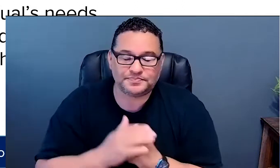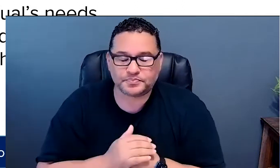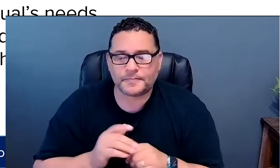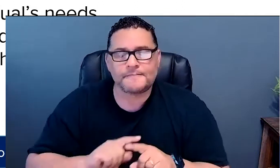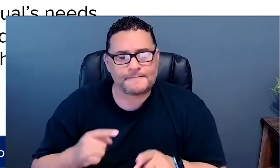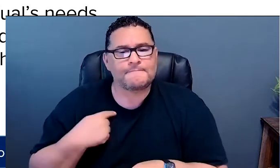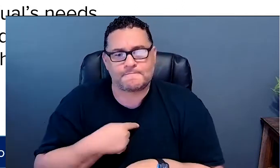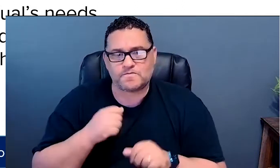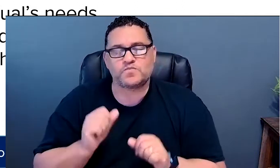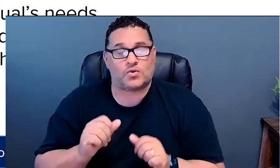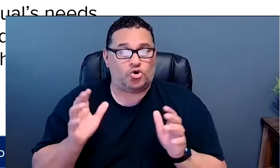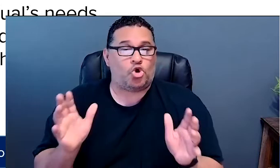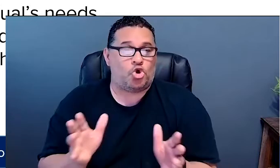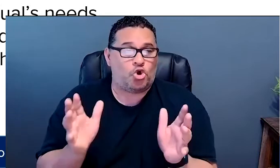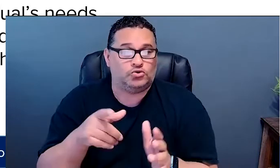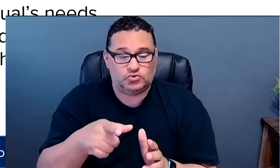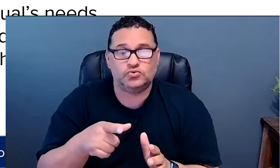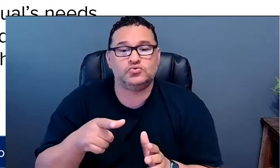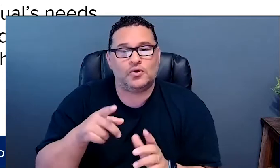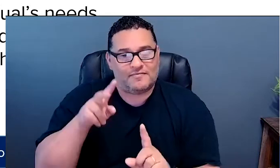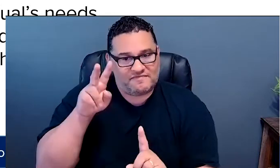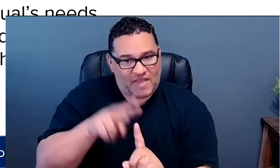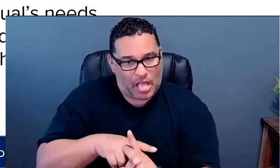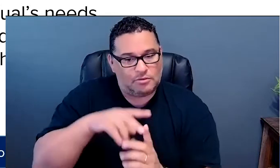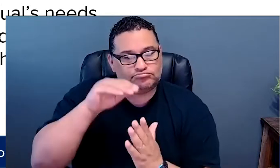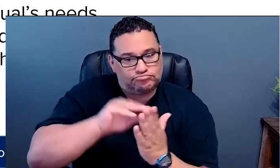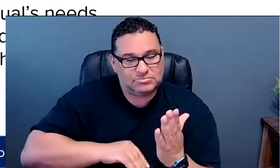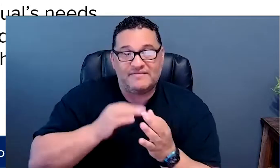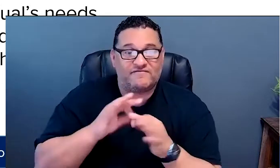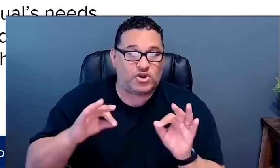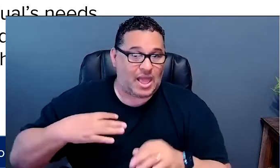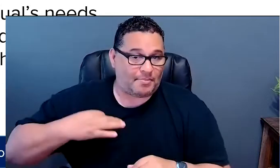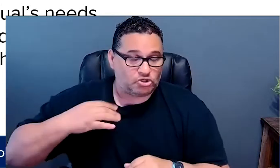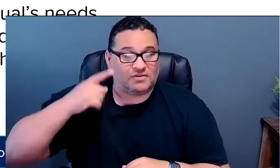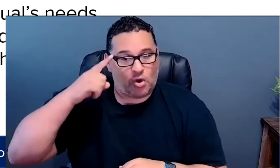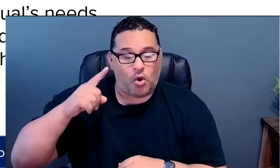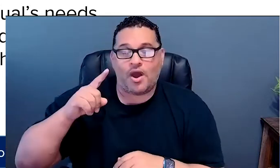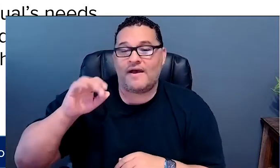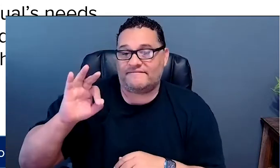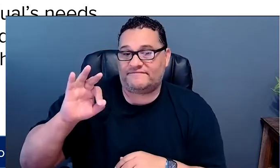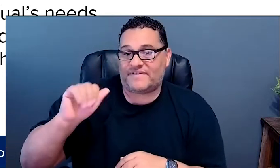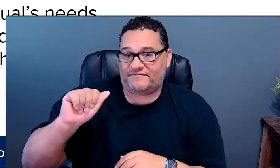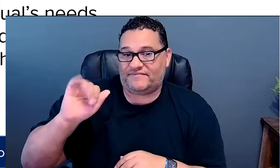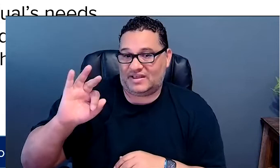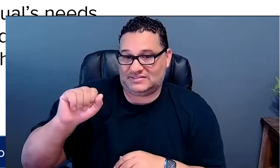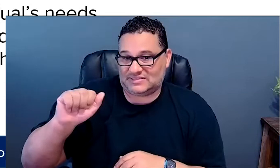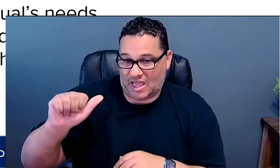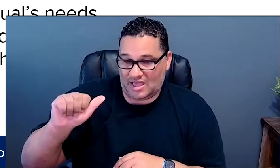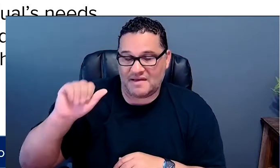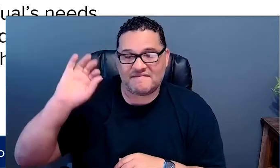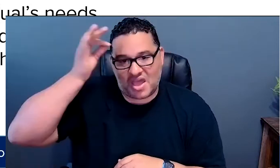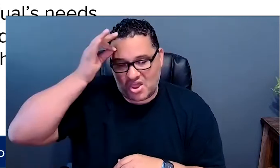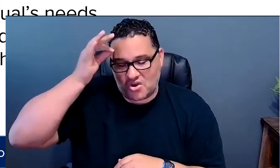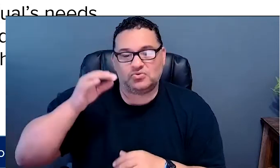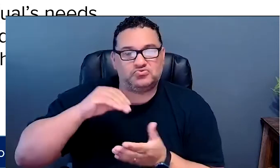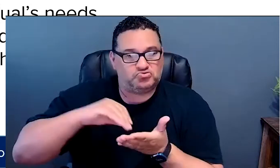to file a free application for federal student aid, or a FAFSA, and apply